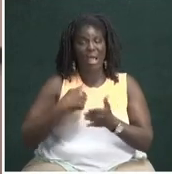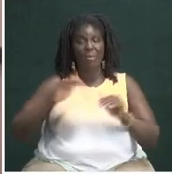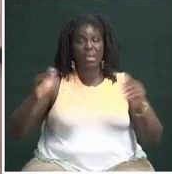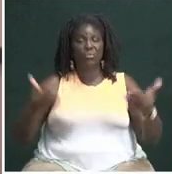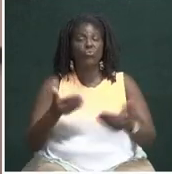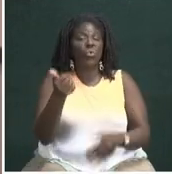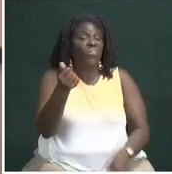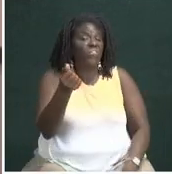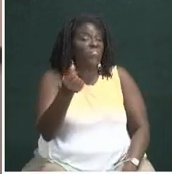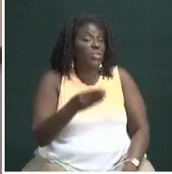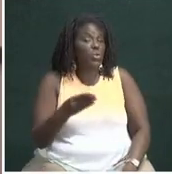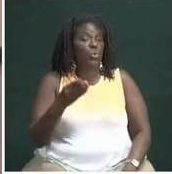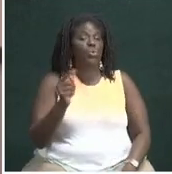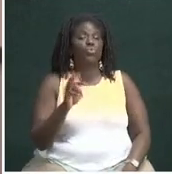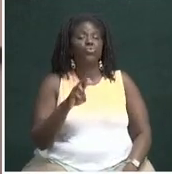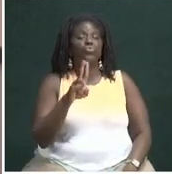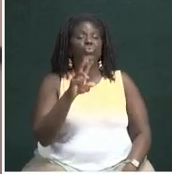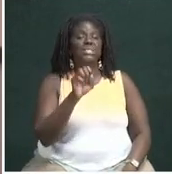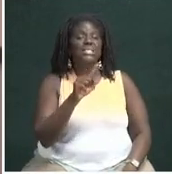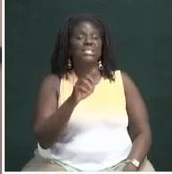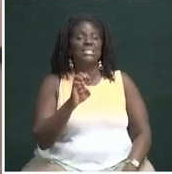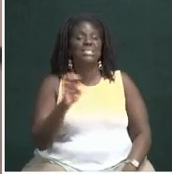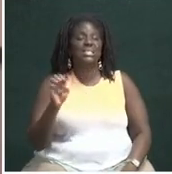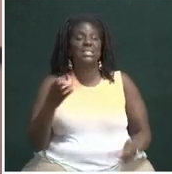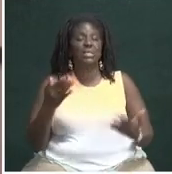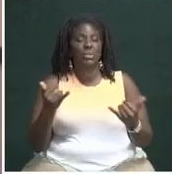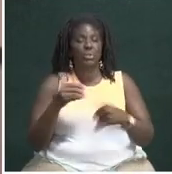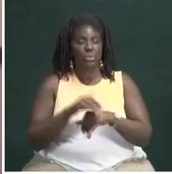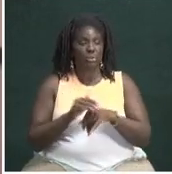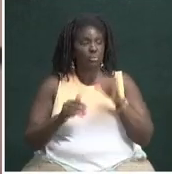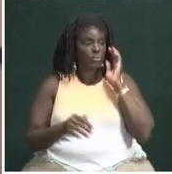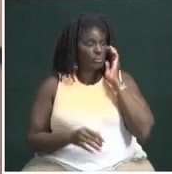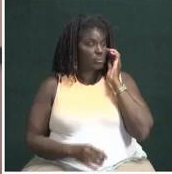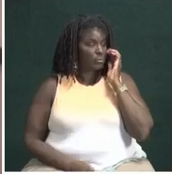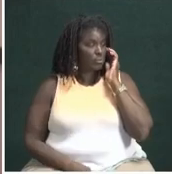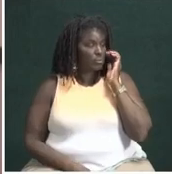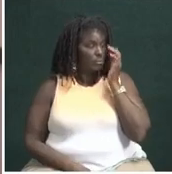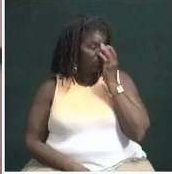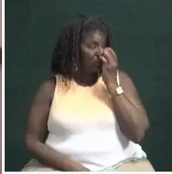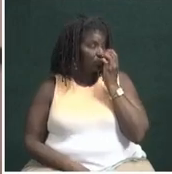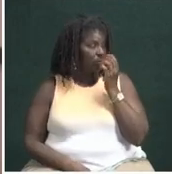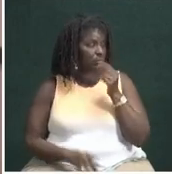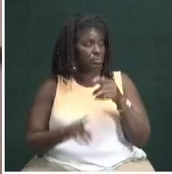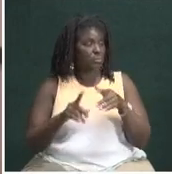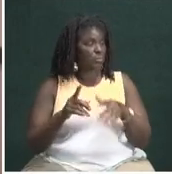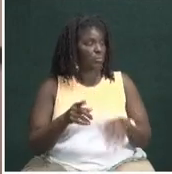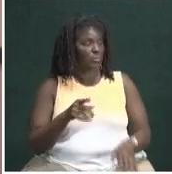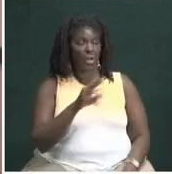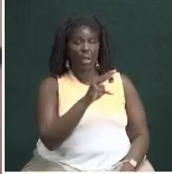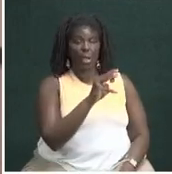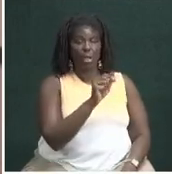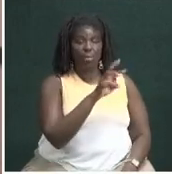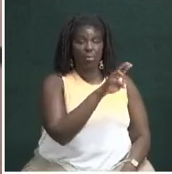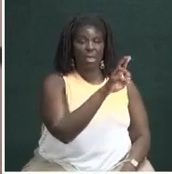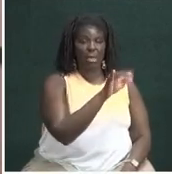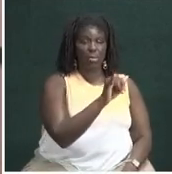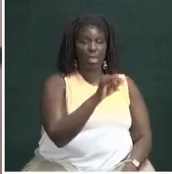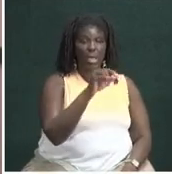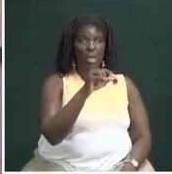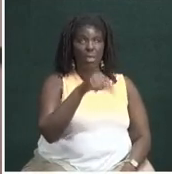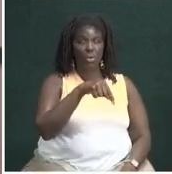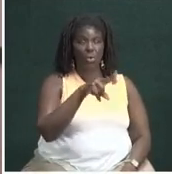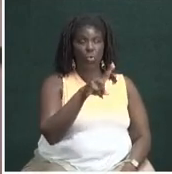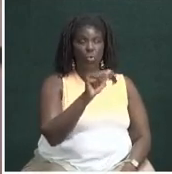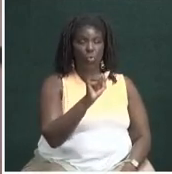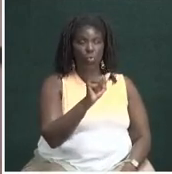to the trustees who are here tonight. I want to make sure I don't miss anybody. So let me start with Mary Ann Quay Davis.